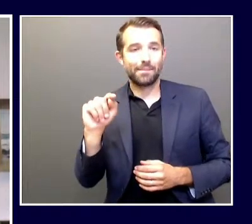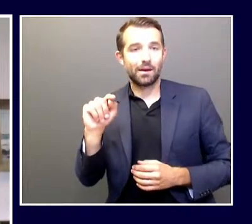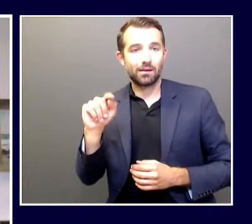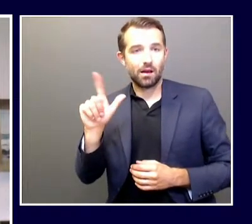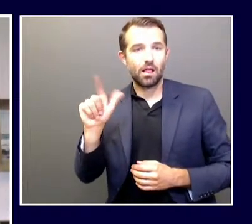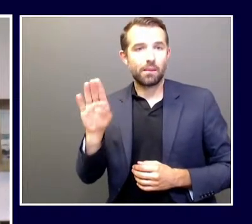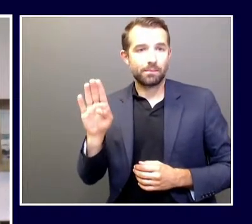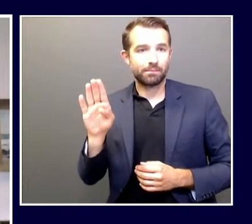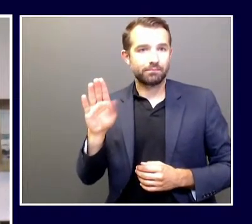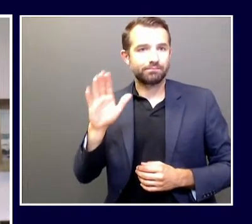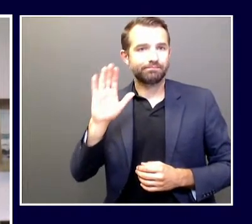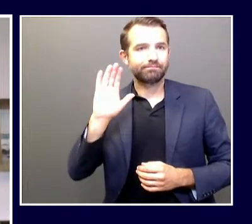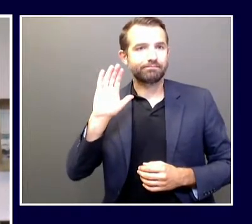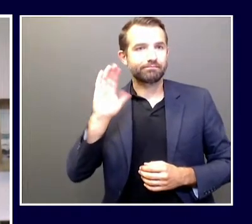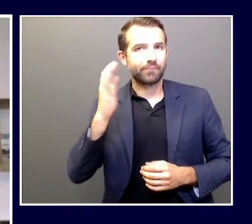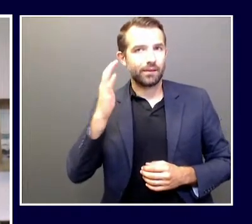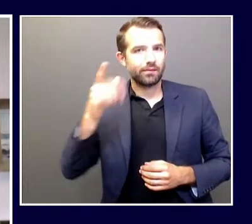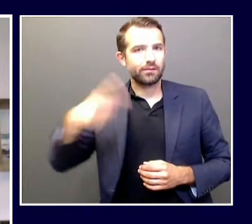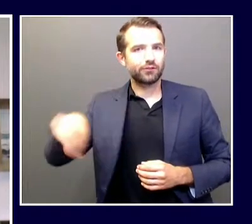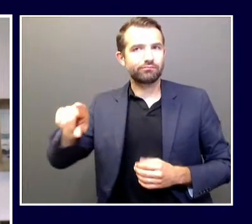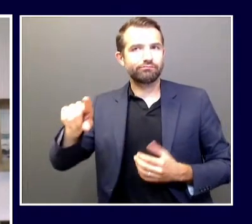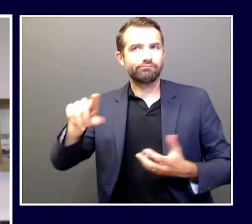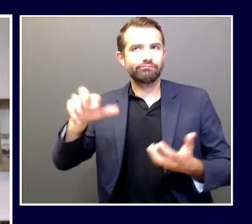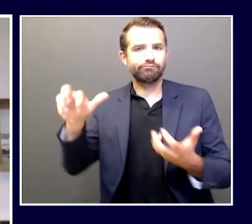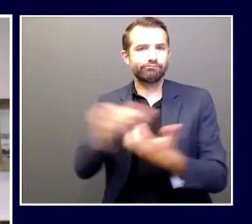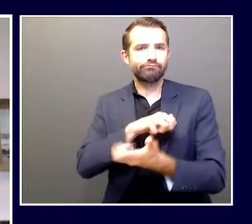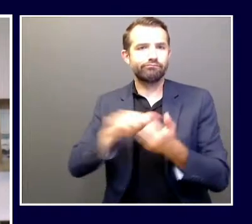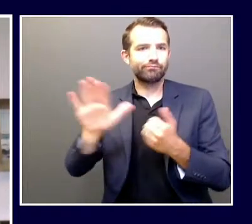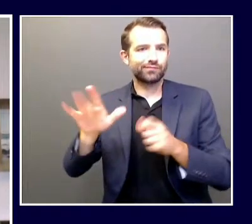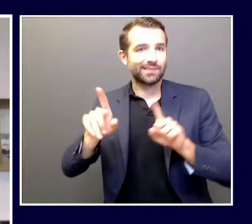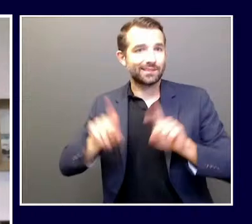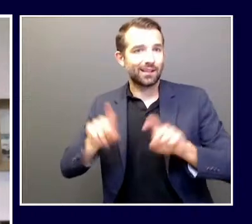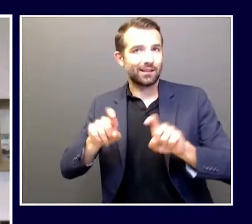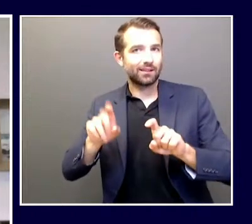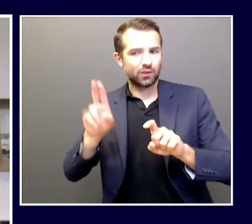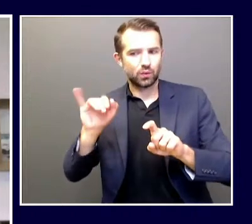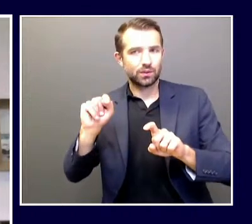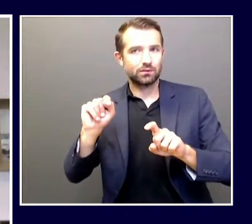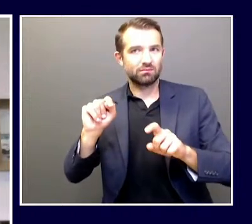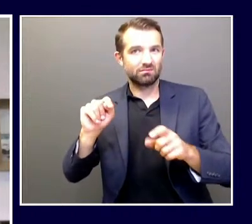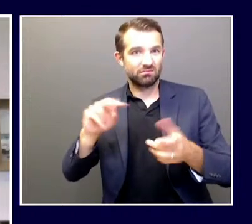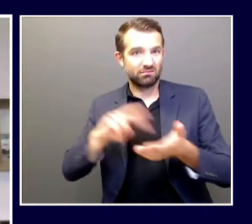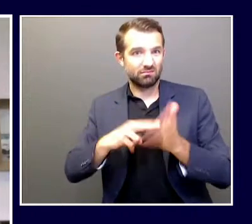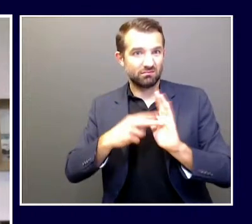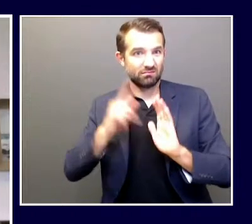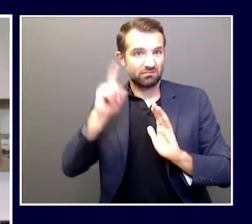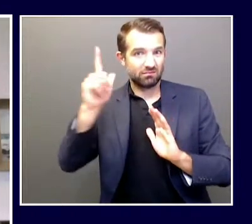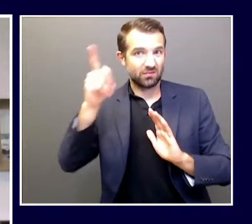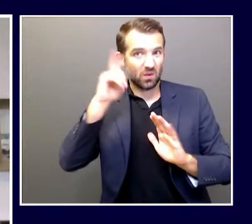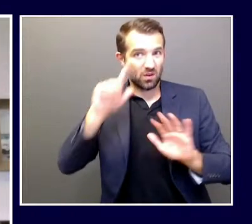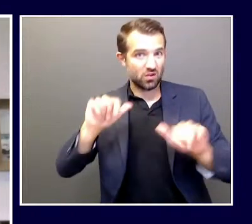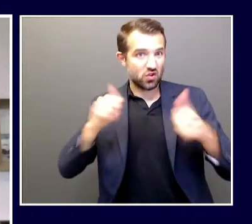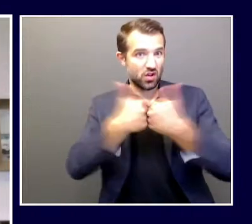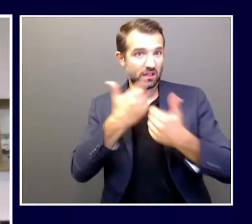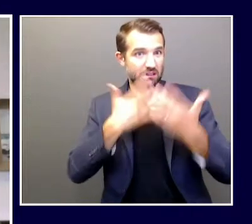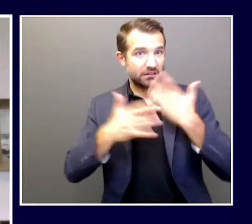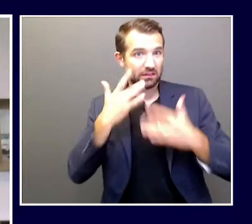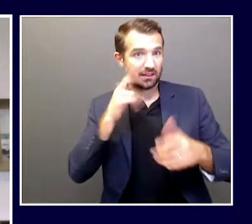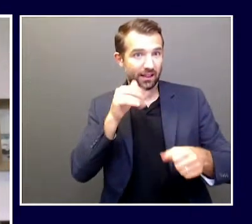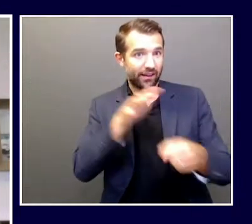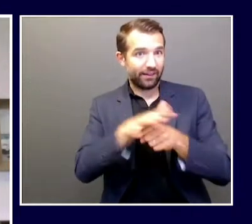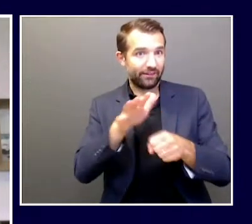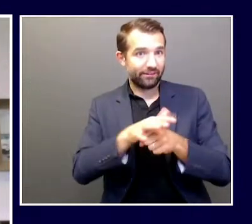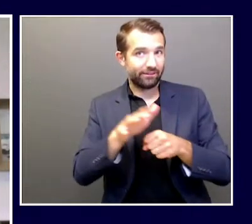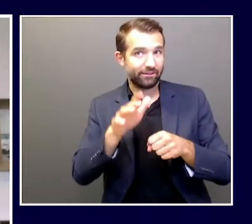that may cause challenges for testing in the future. And I'm wondering if you are concerned about that. You know, could that be a problem for Maine?